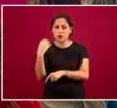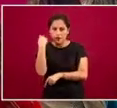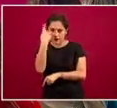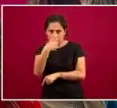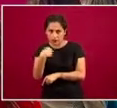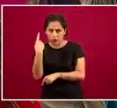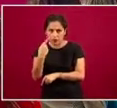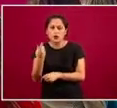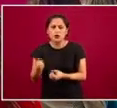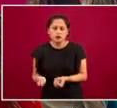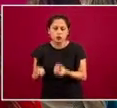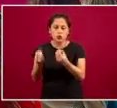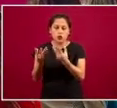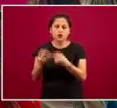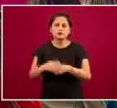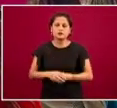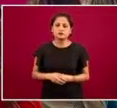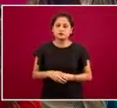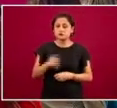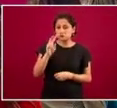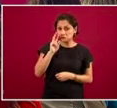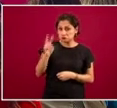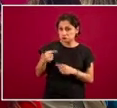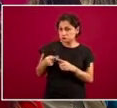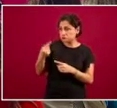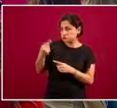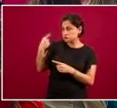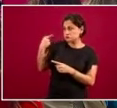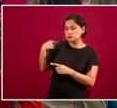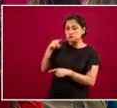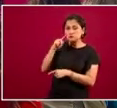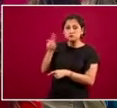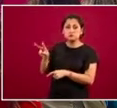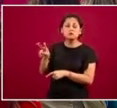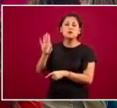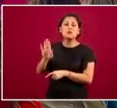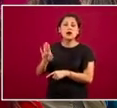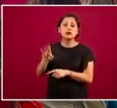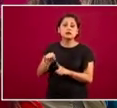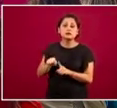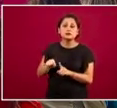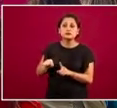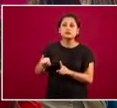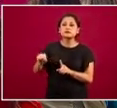and the number of newly confirmed daily cases.